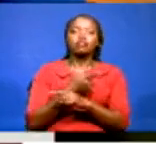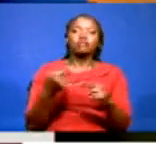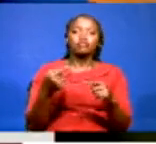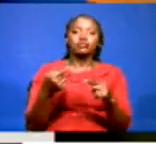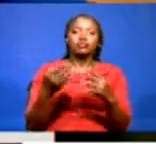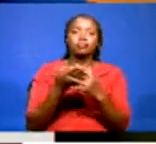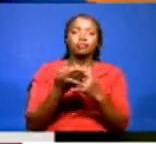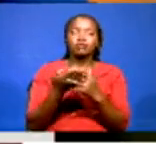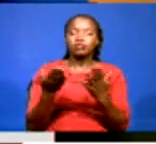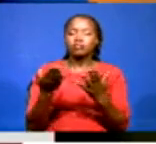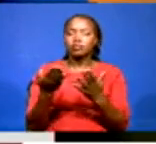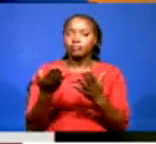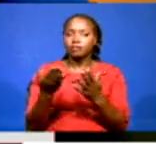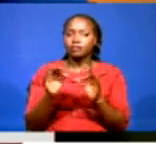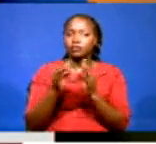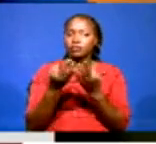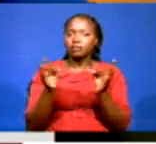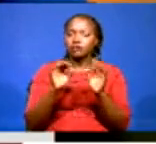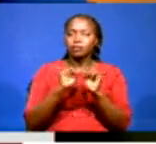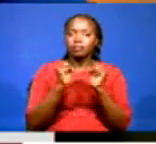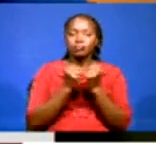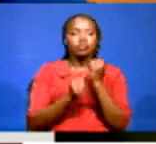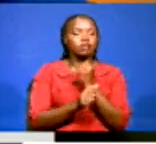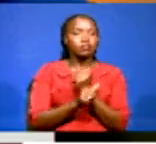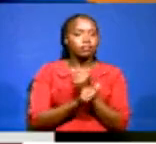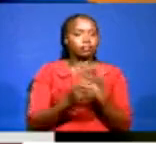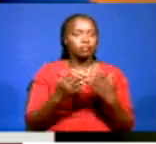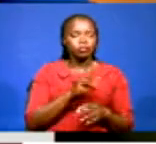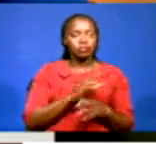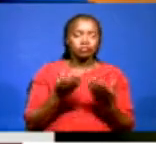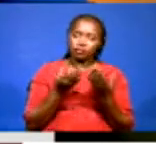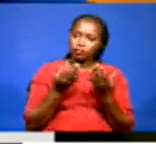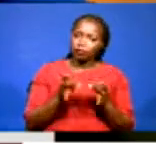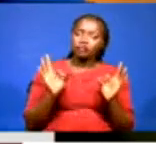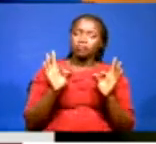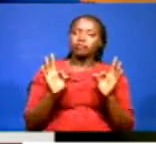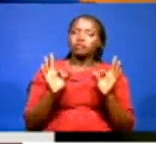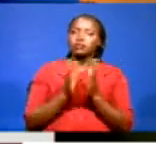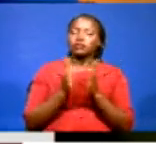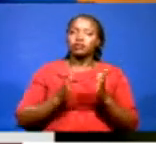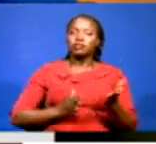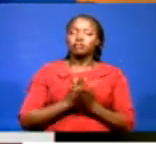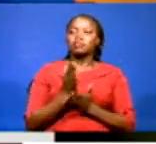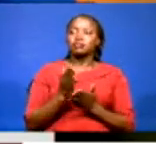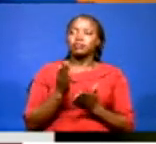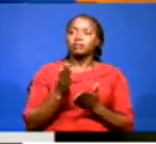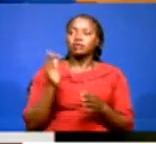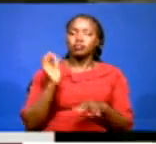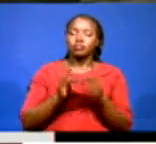regime and free societies are endangering people's religious freedom and human rights, thus affecting